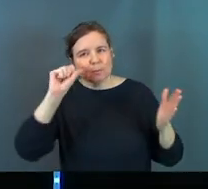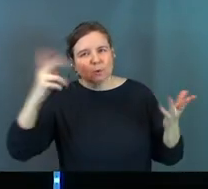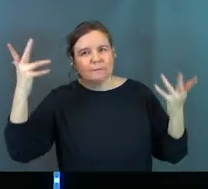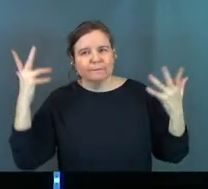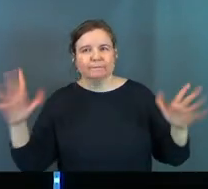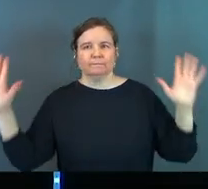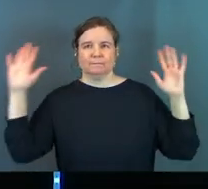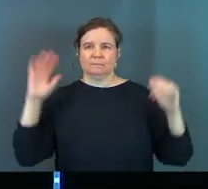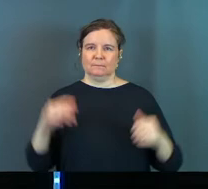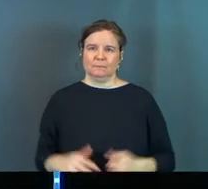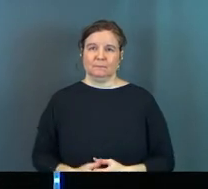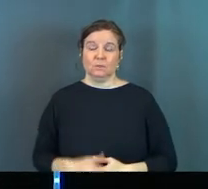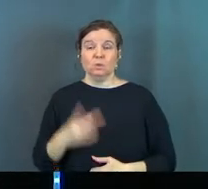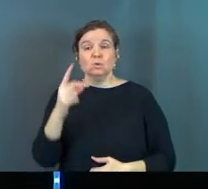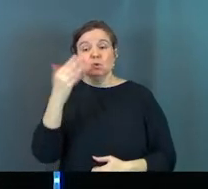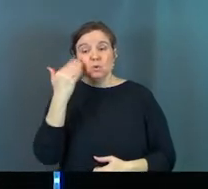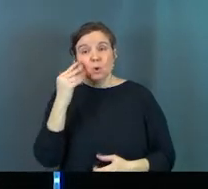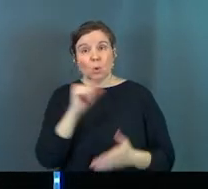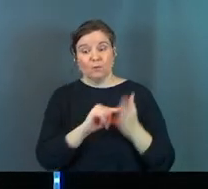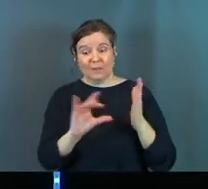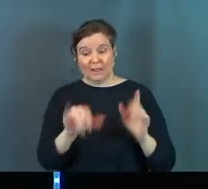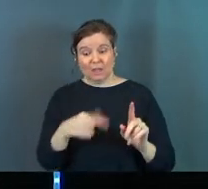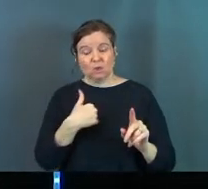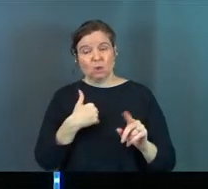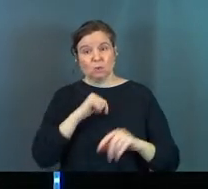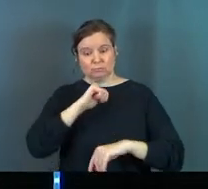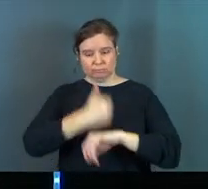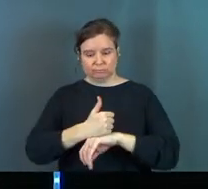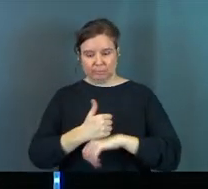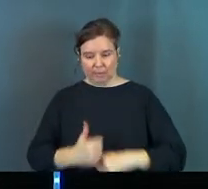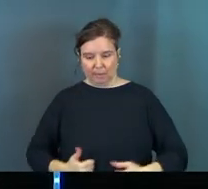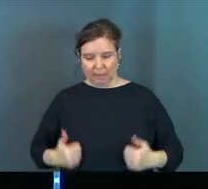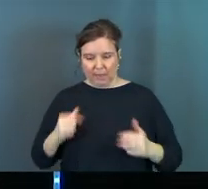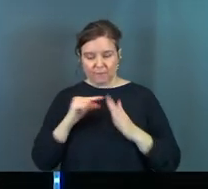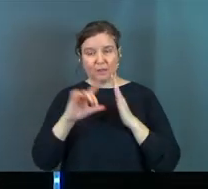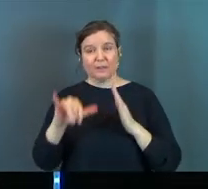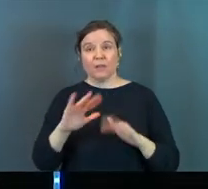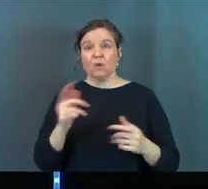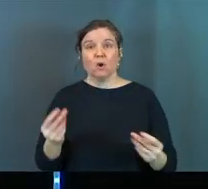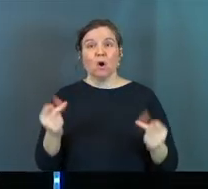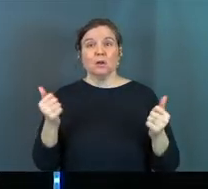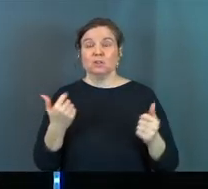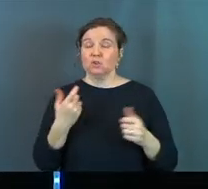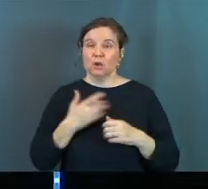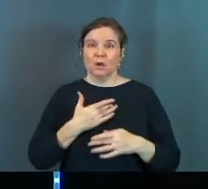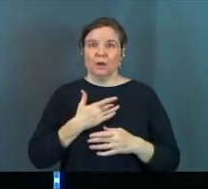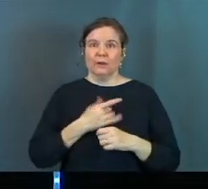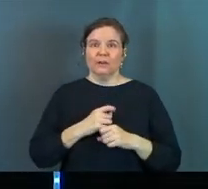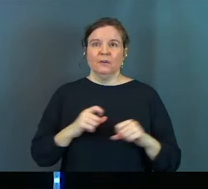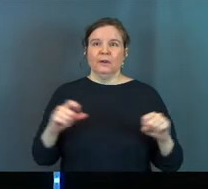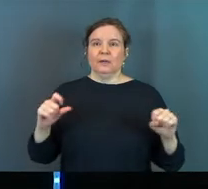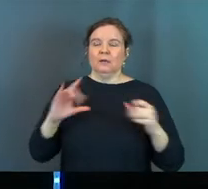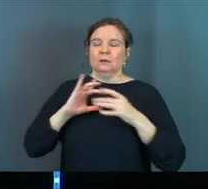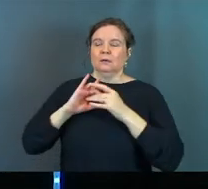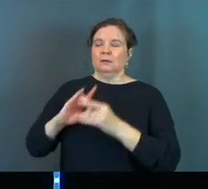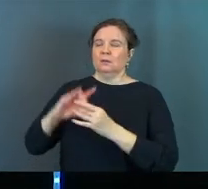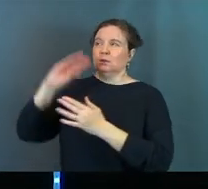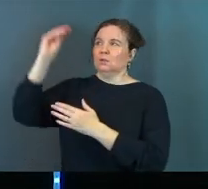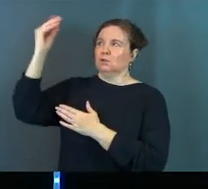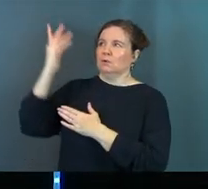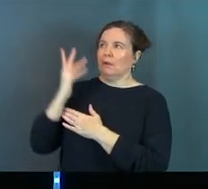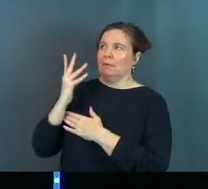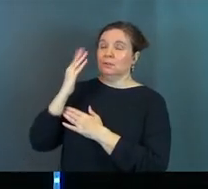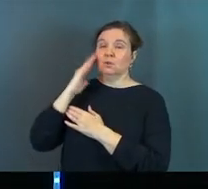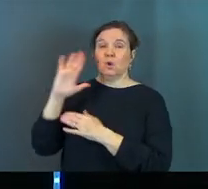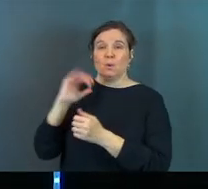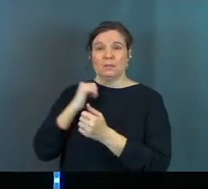it. So you know a verse like that. You build your life on a verse like that. And all of a sudden you're free in his grace. All of a